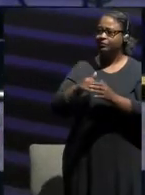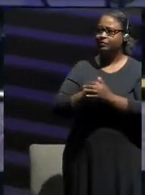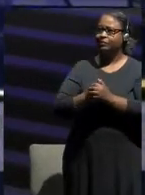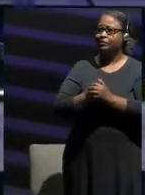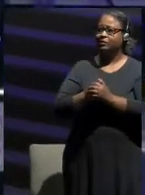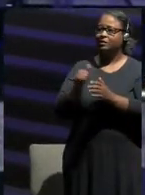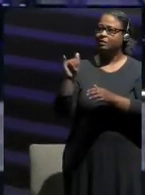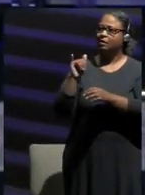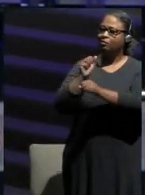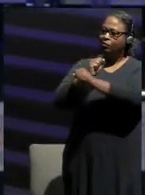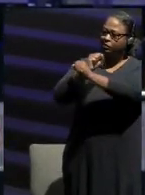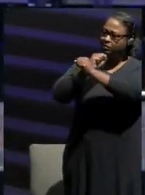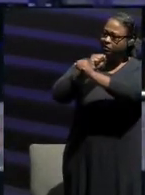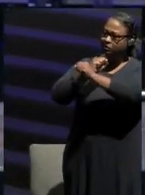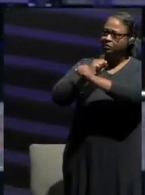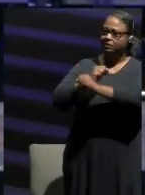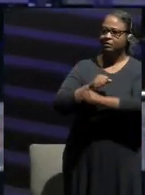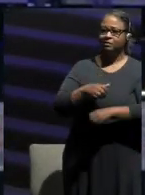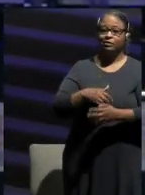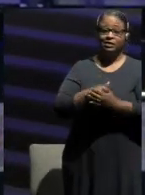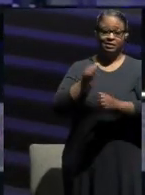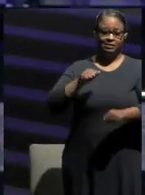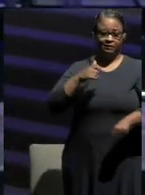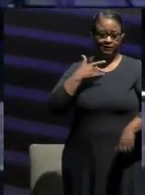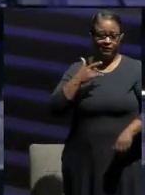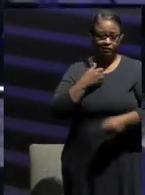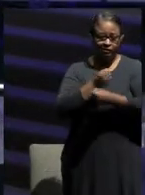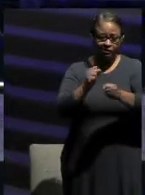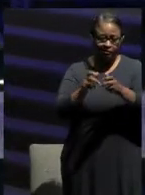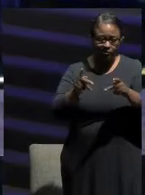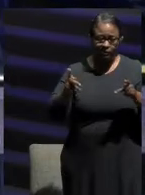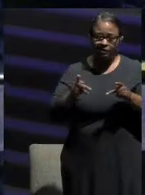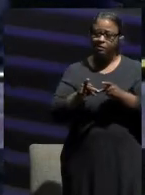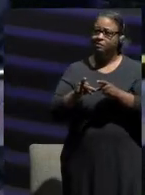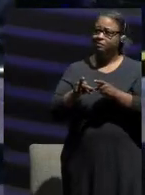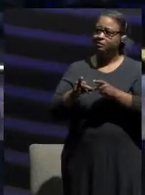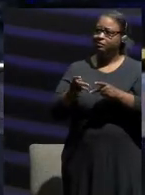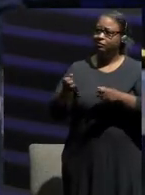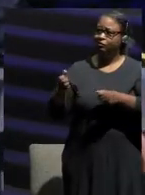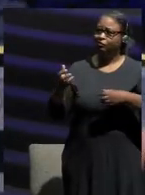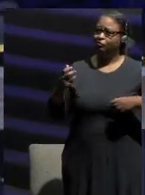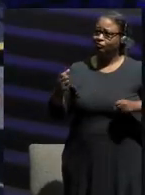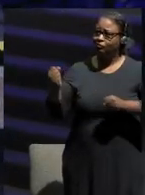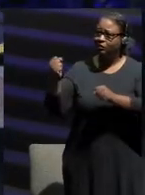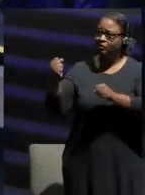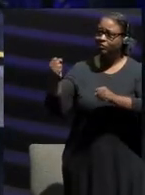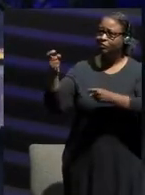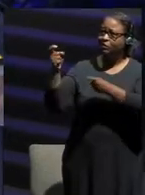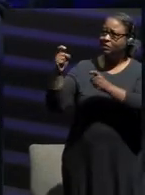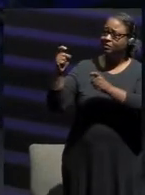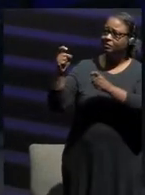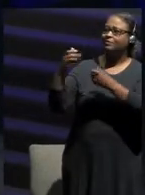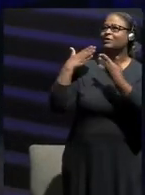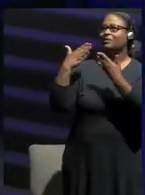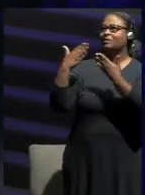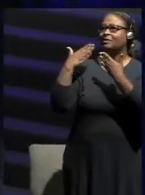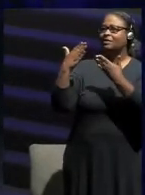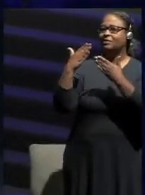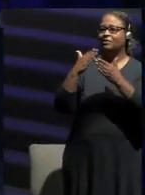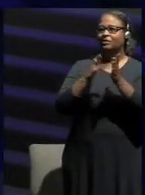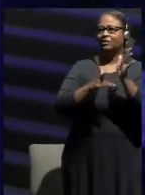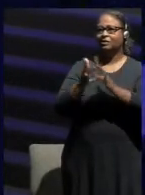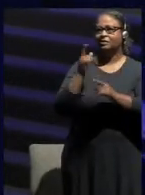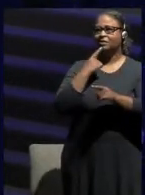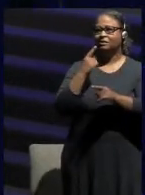we would feel, God, the refuge and the shelter and the strength that comes from you. I thank you for it, God. In Jesus' name